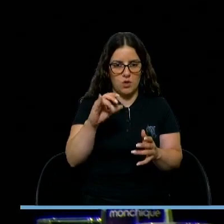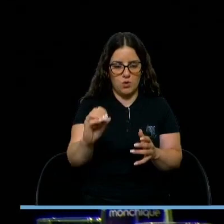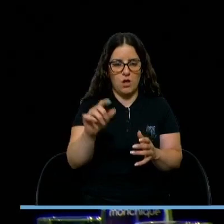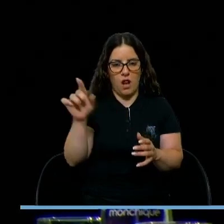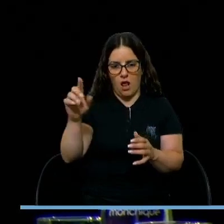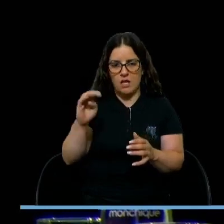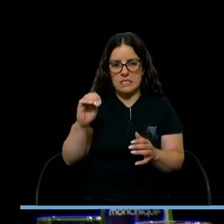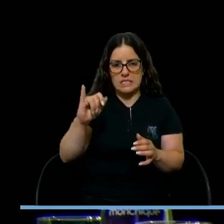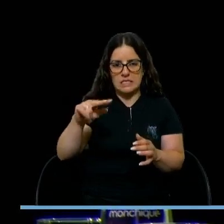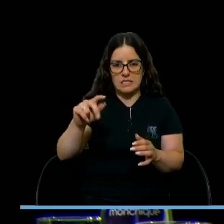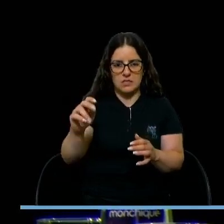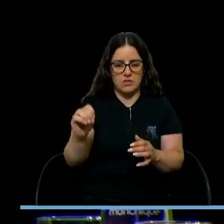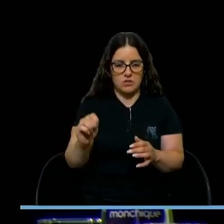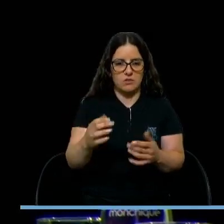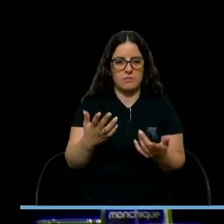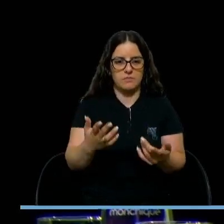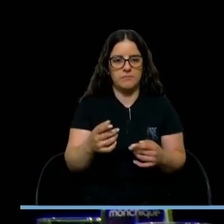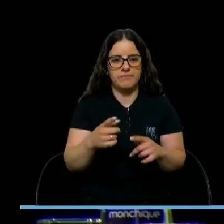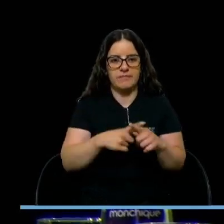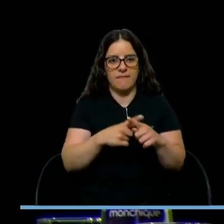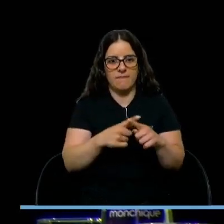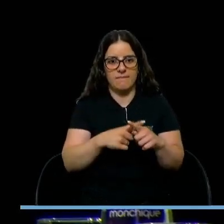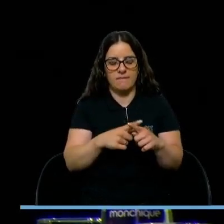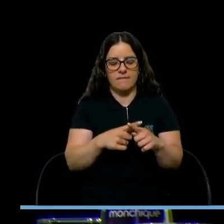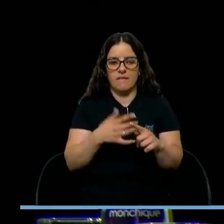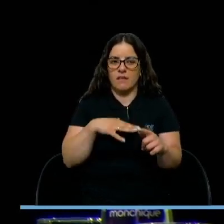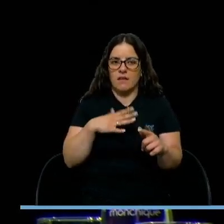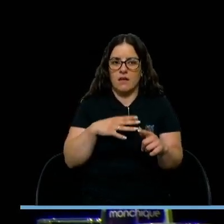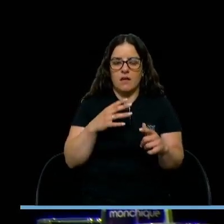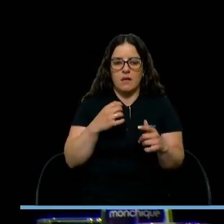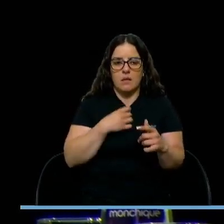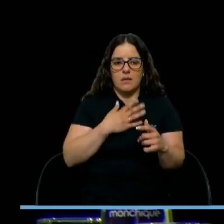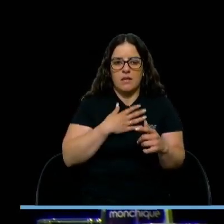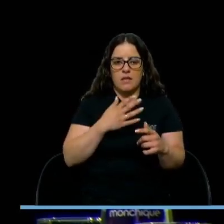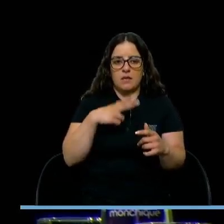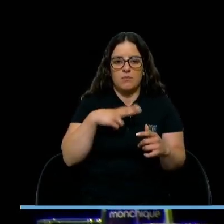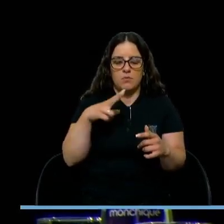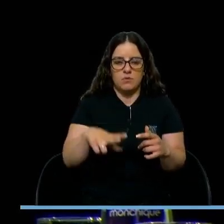the ambition of our company,